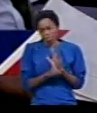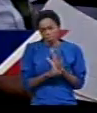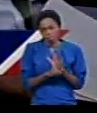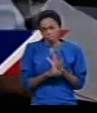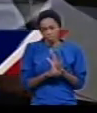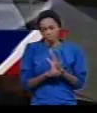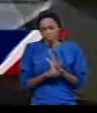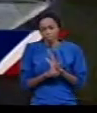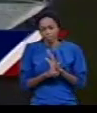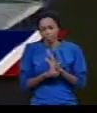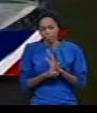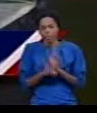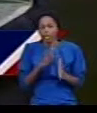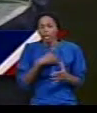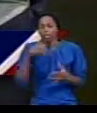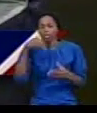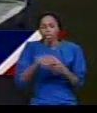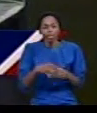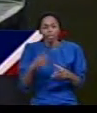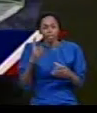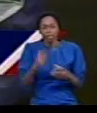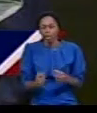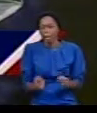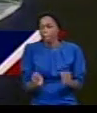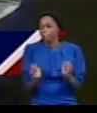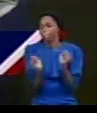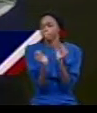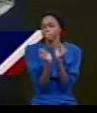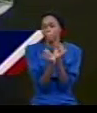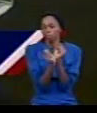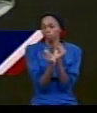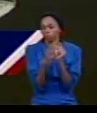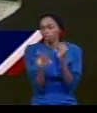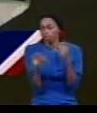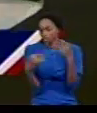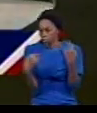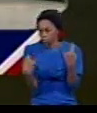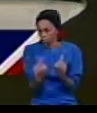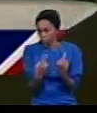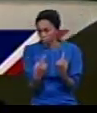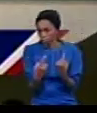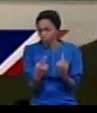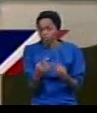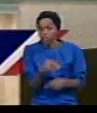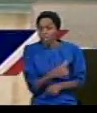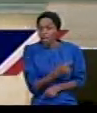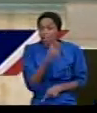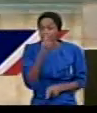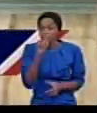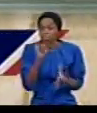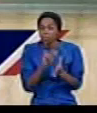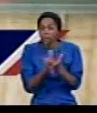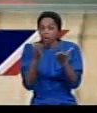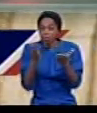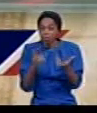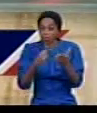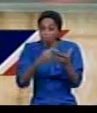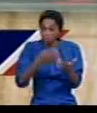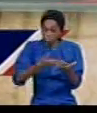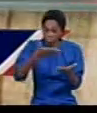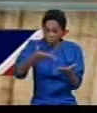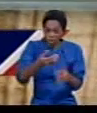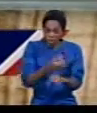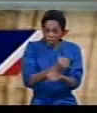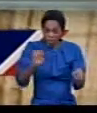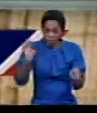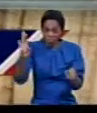of bitterness and in the bond of iniquity. Anyone that tries to buy salvation by